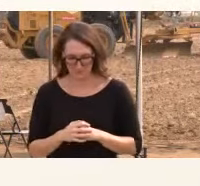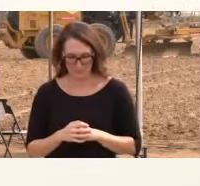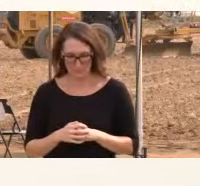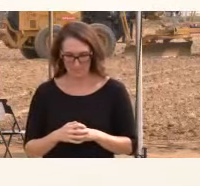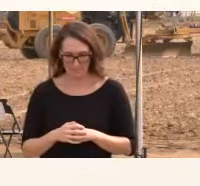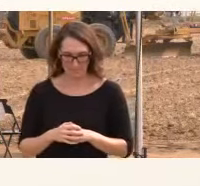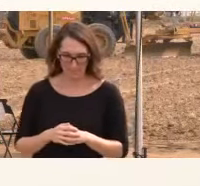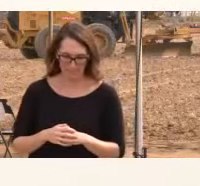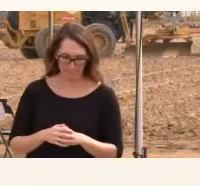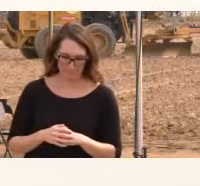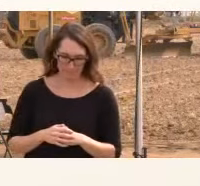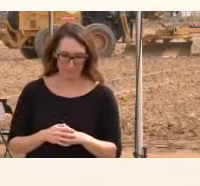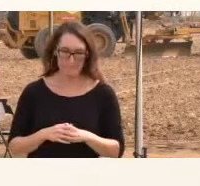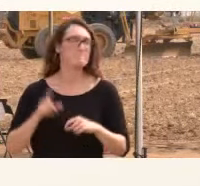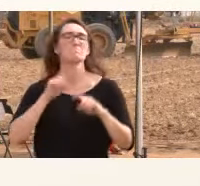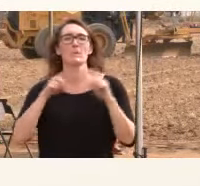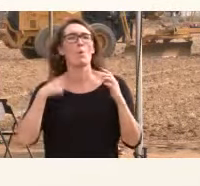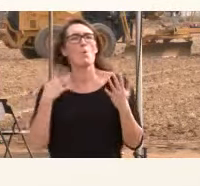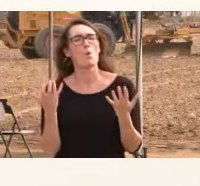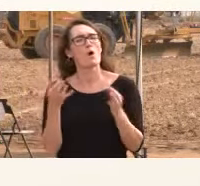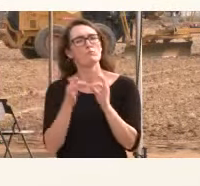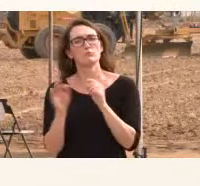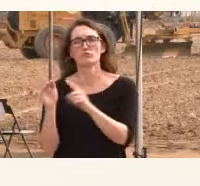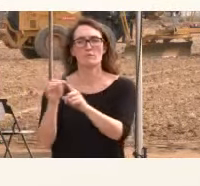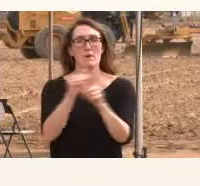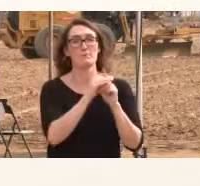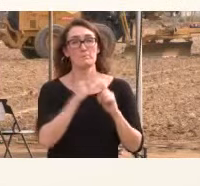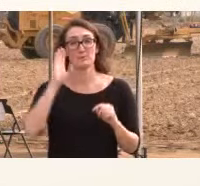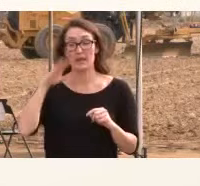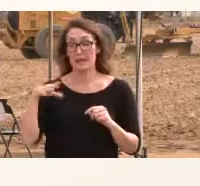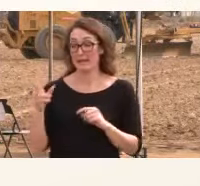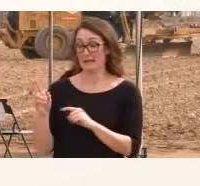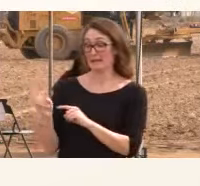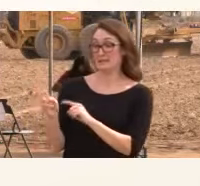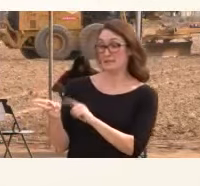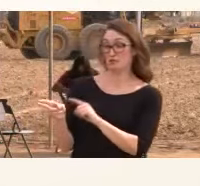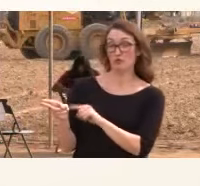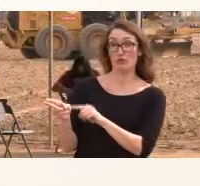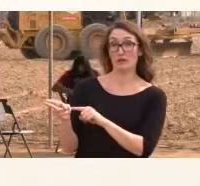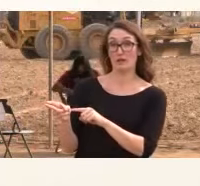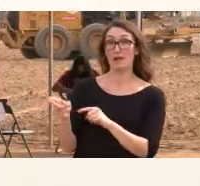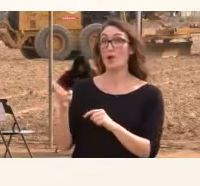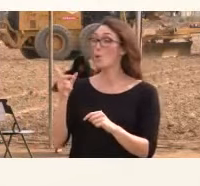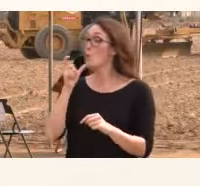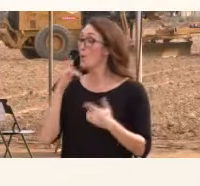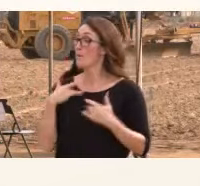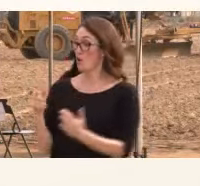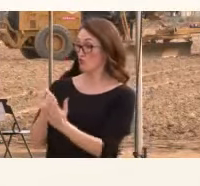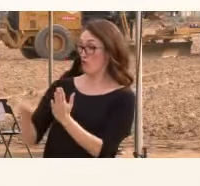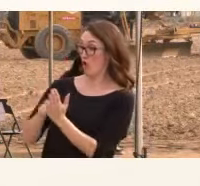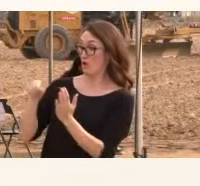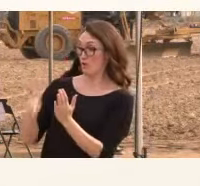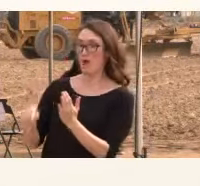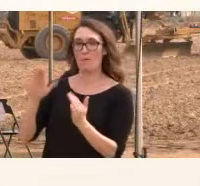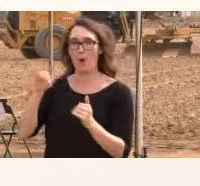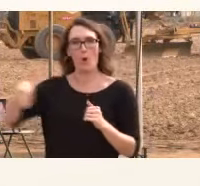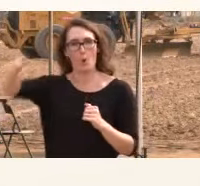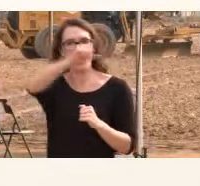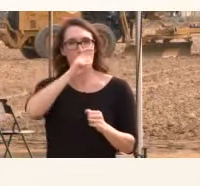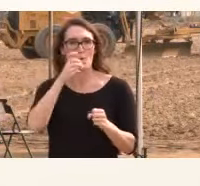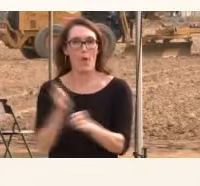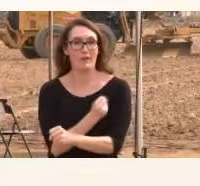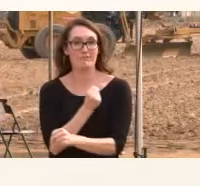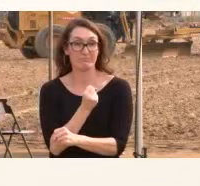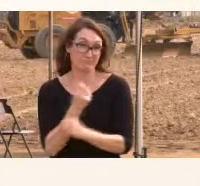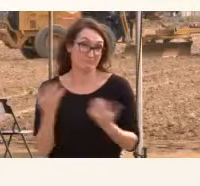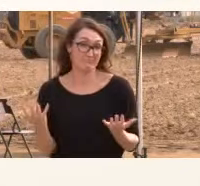with just a simple reminder. History is written by the victors. Today, we're all the victors